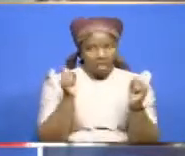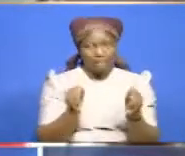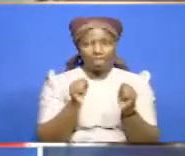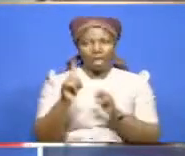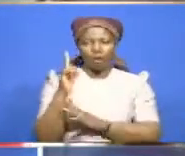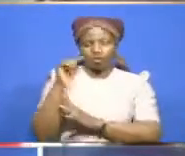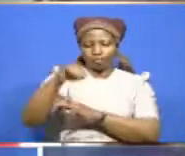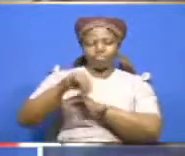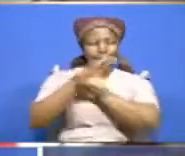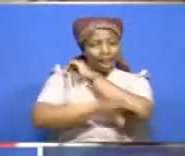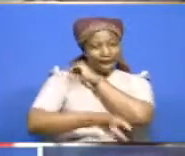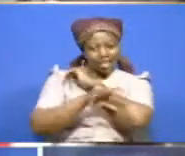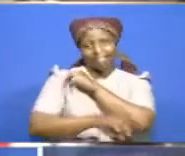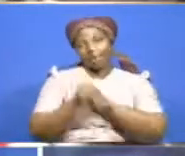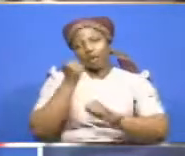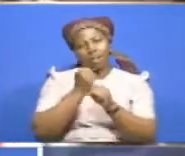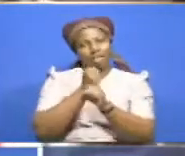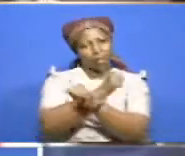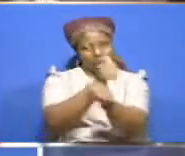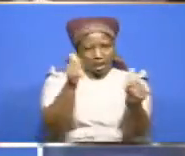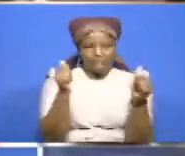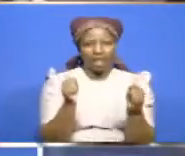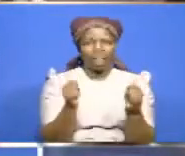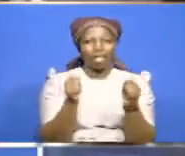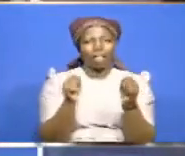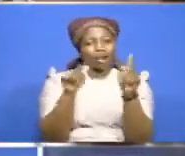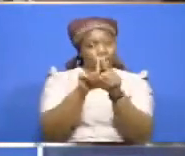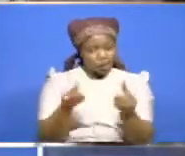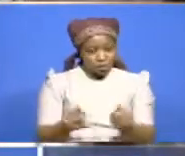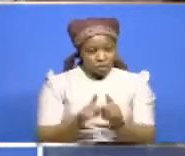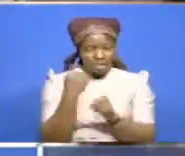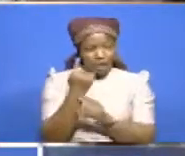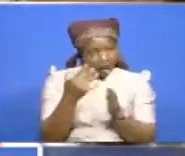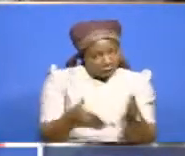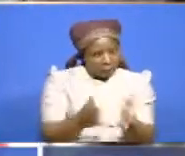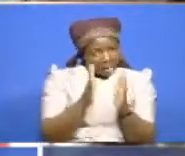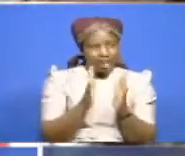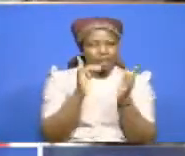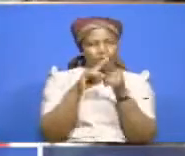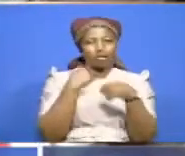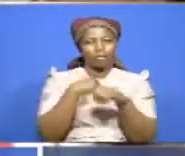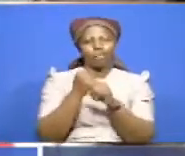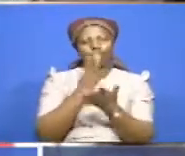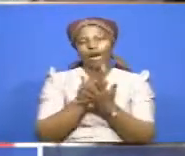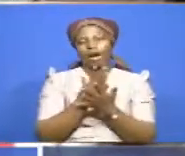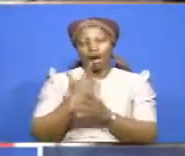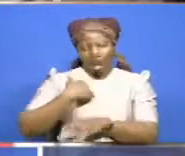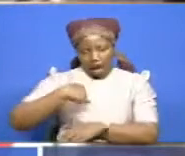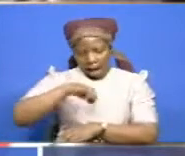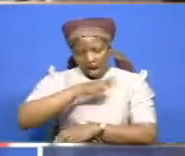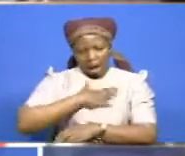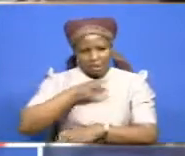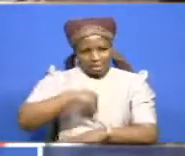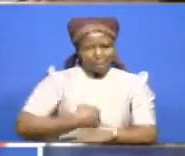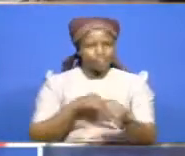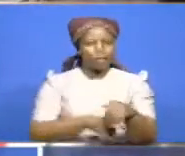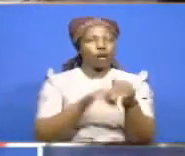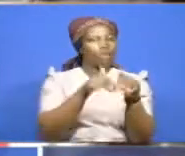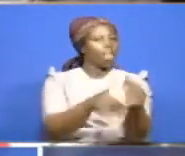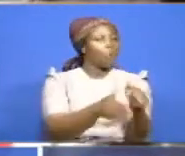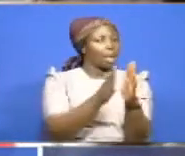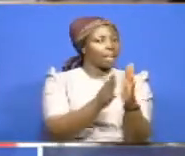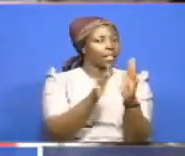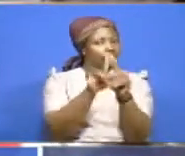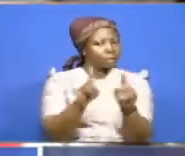this country are very active. And the only sure way to ensure that we put ourselves into a roadmap and be